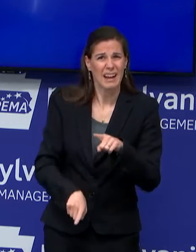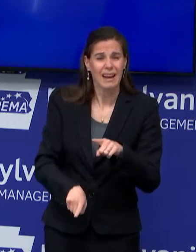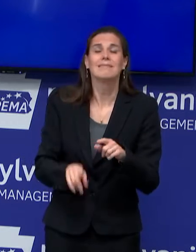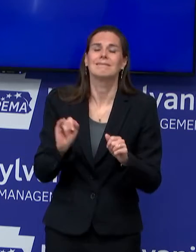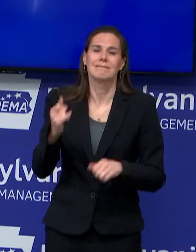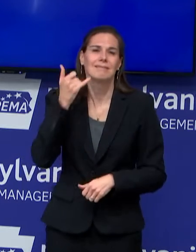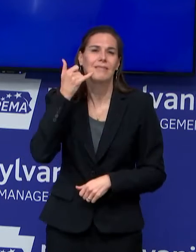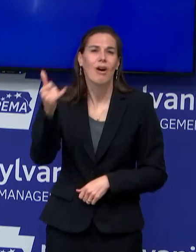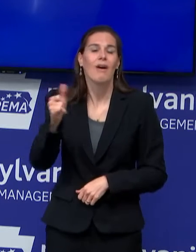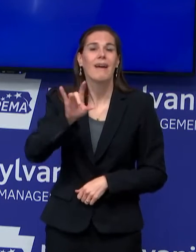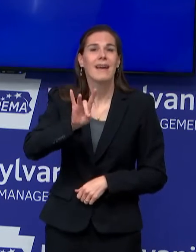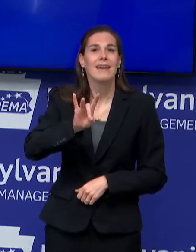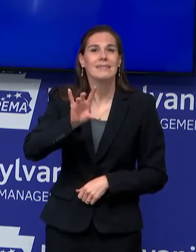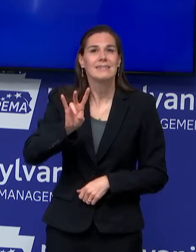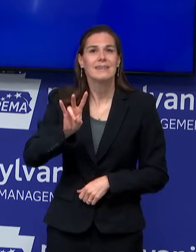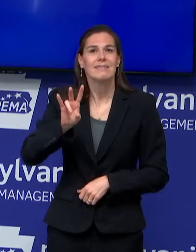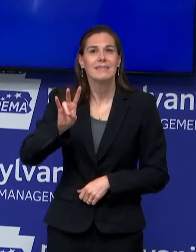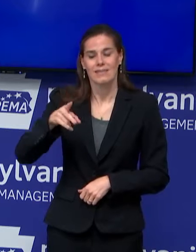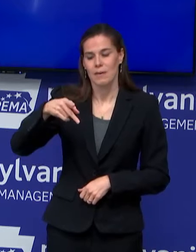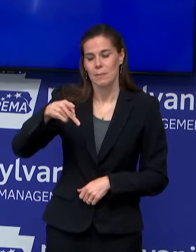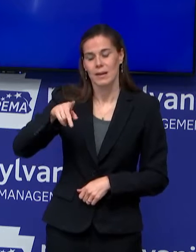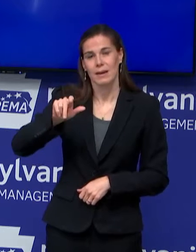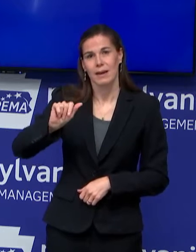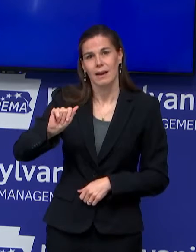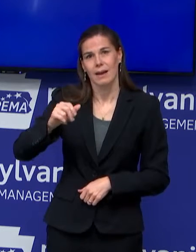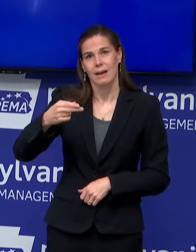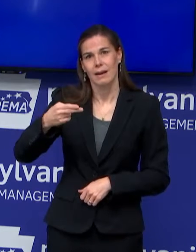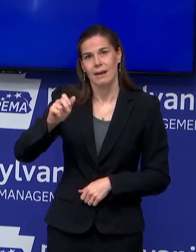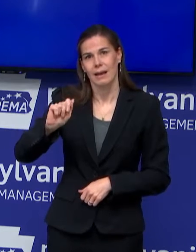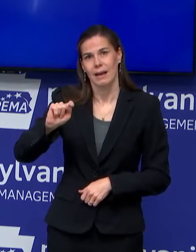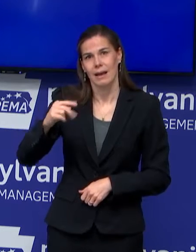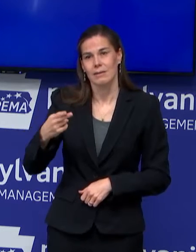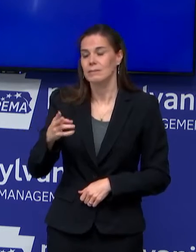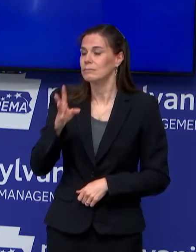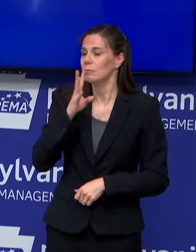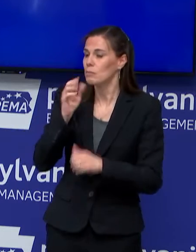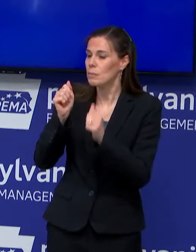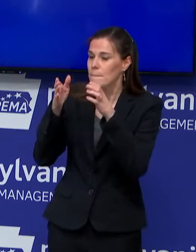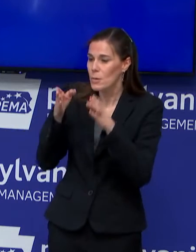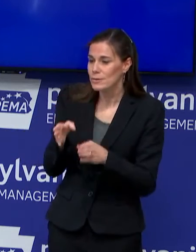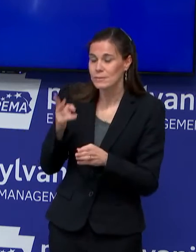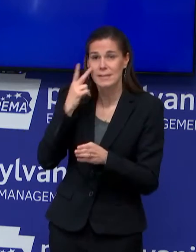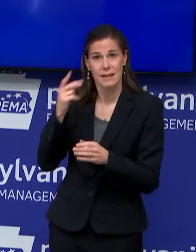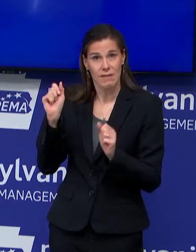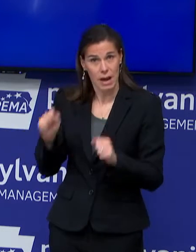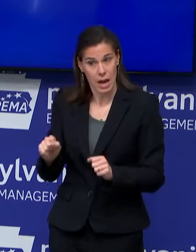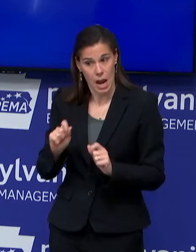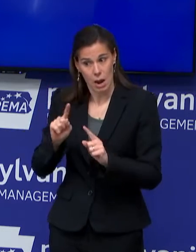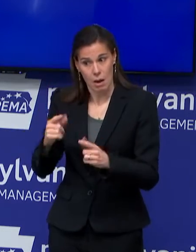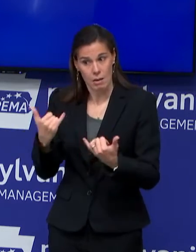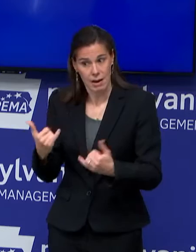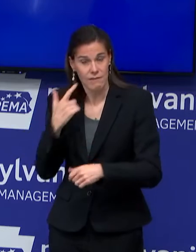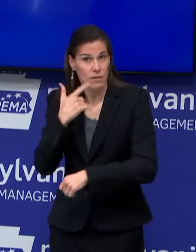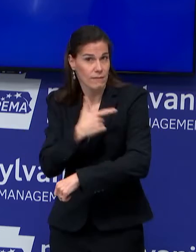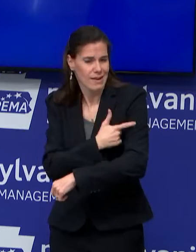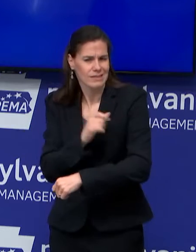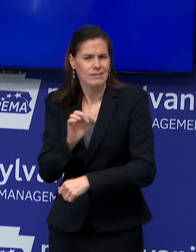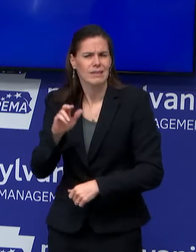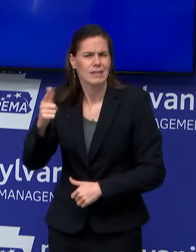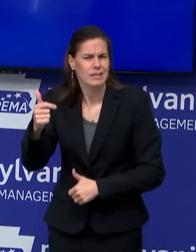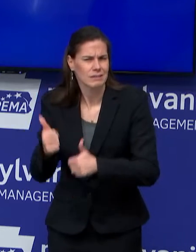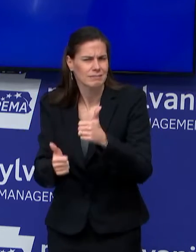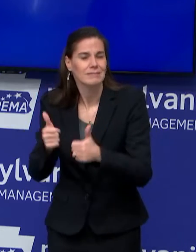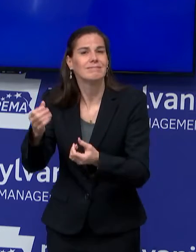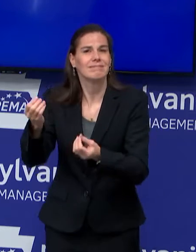877-PA-HEALTH to speak with a representative to determine eligibility. If eligible, the representative will help the individual find